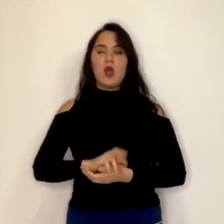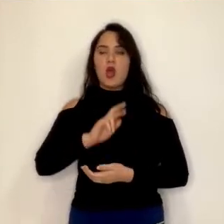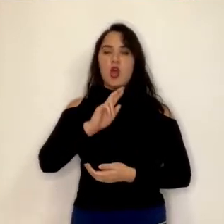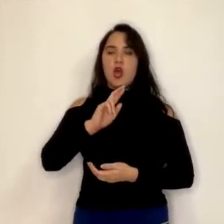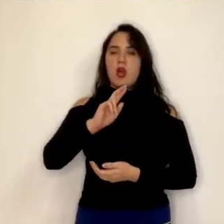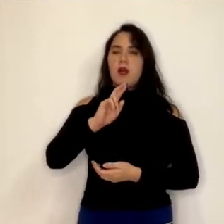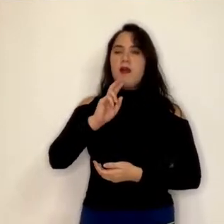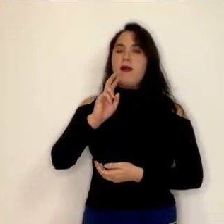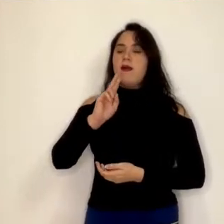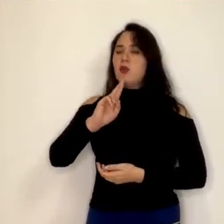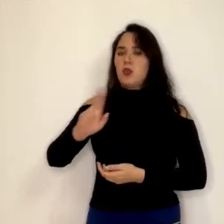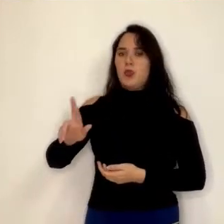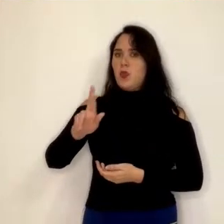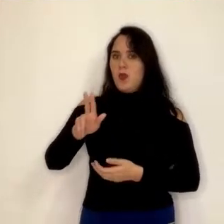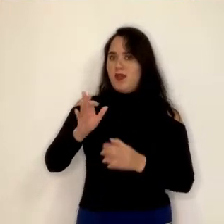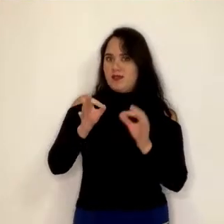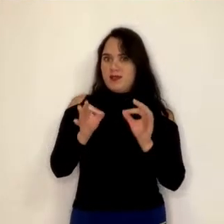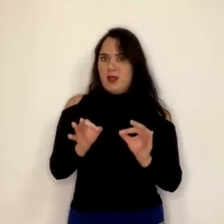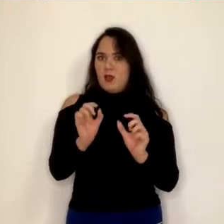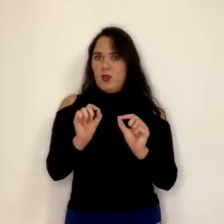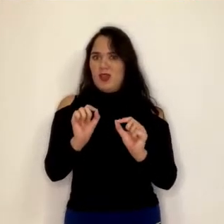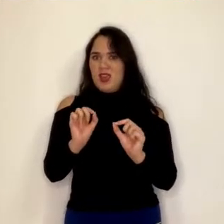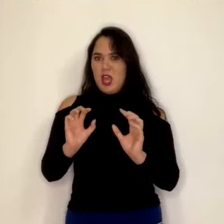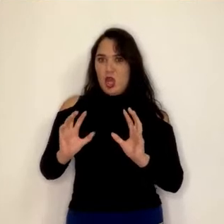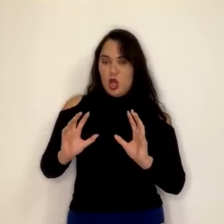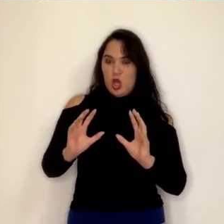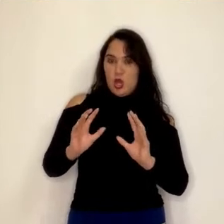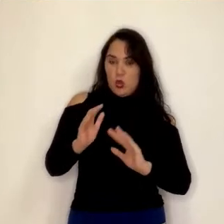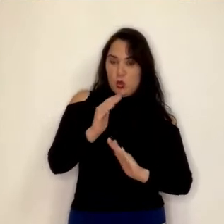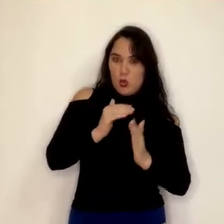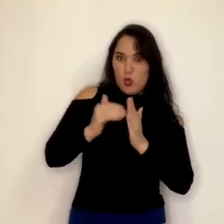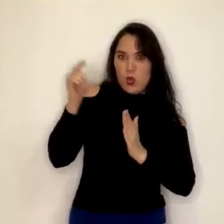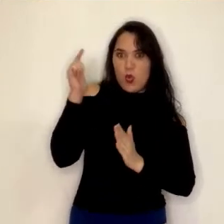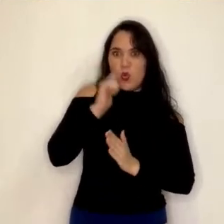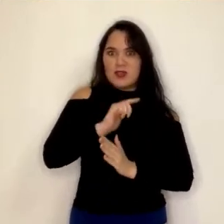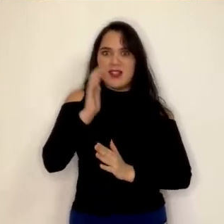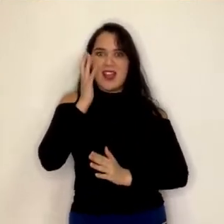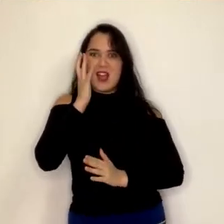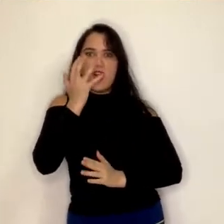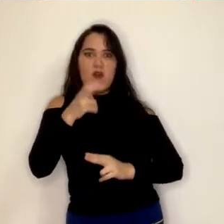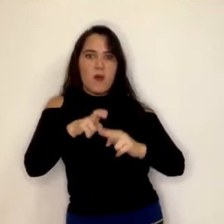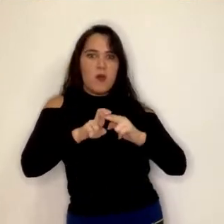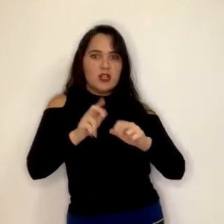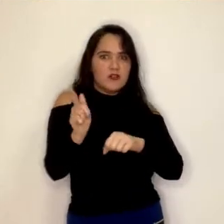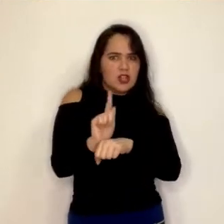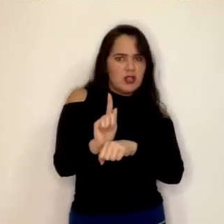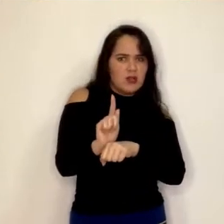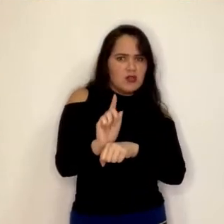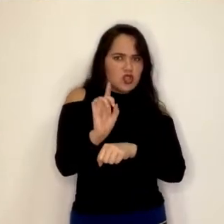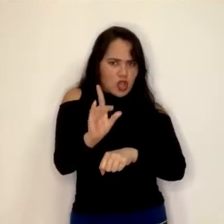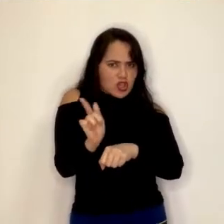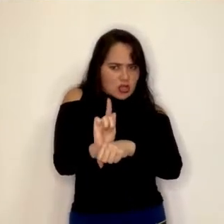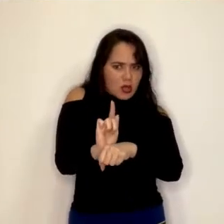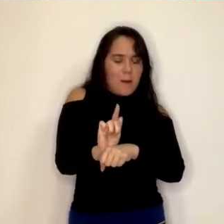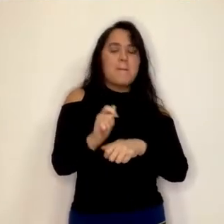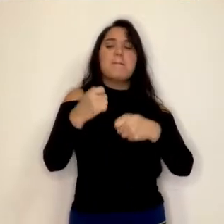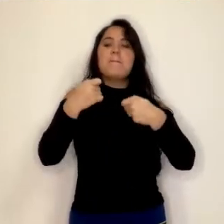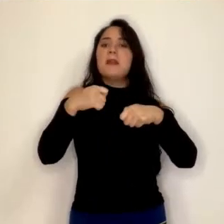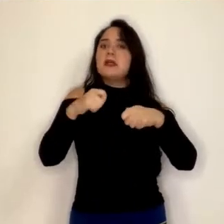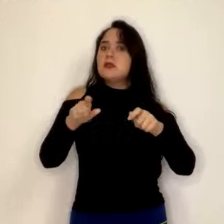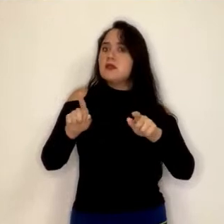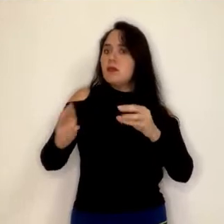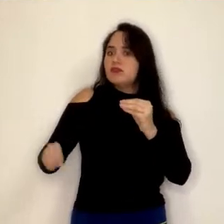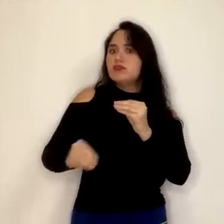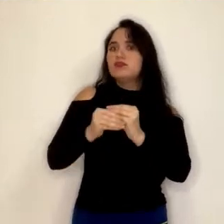And it's also untrue that everything may be revolved with management. You